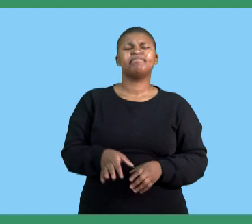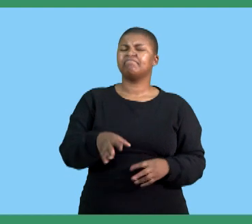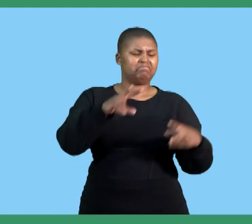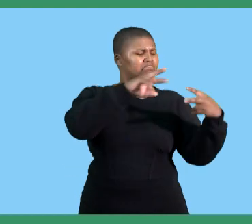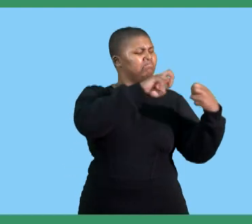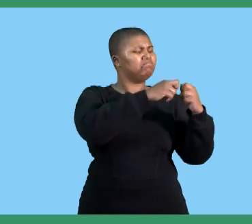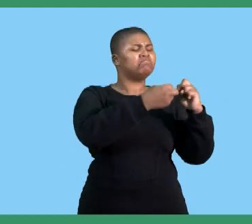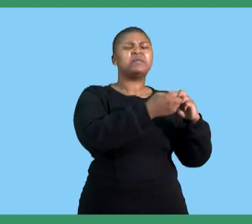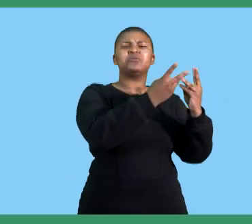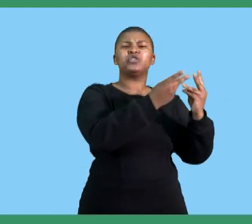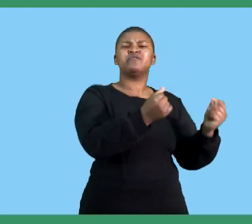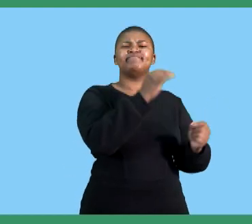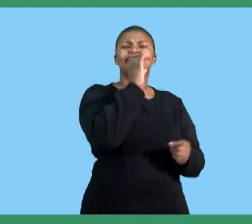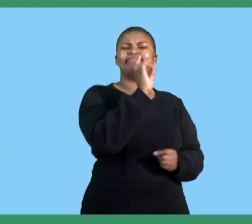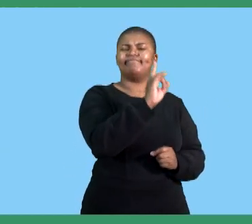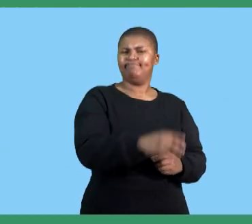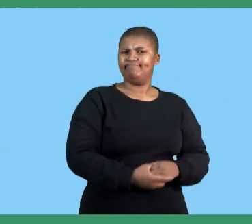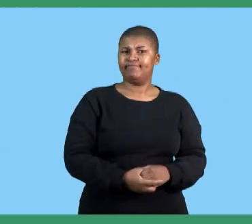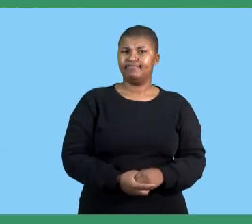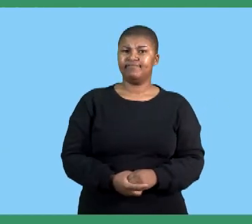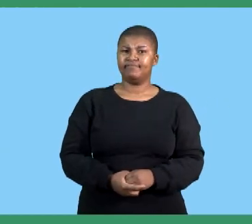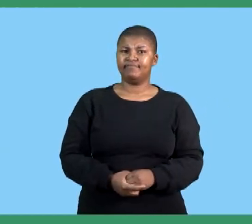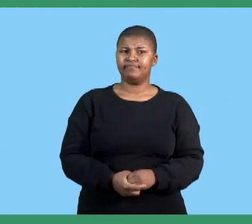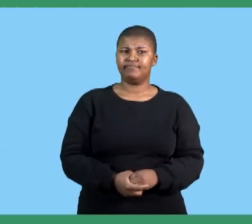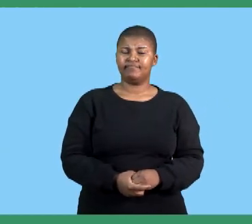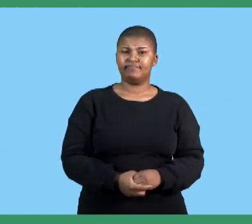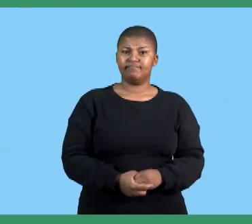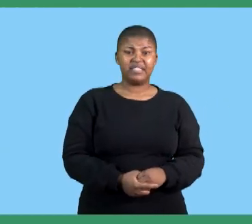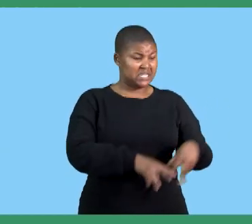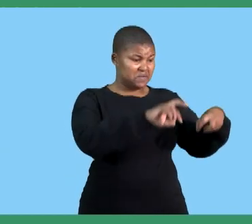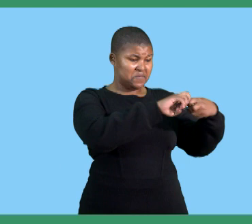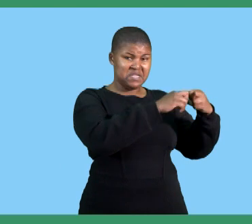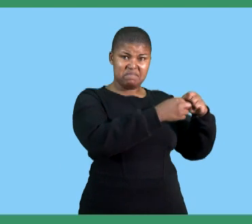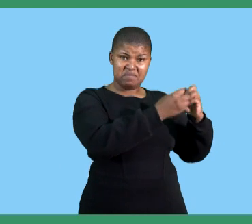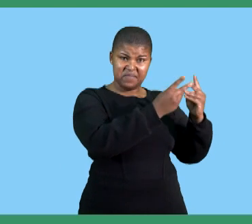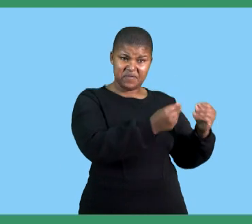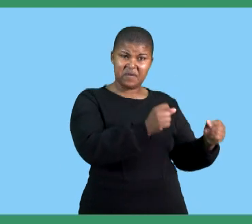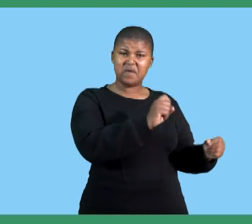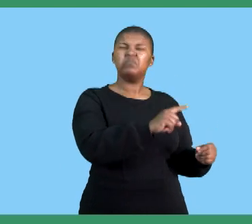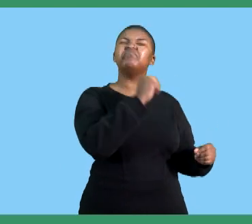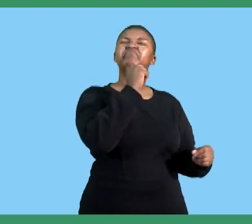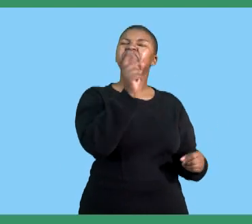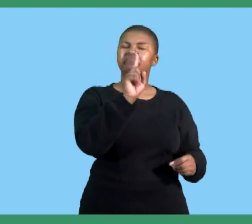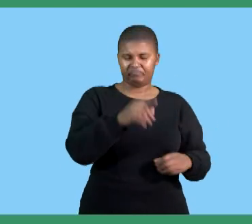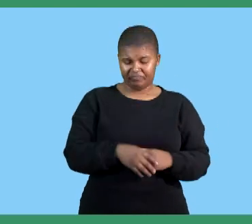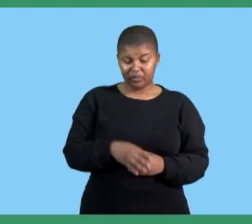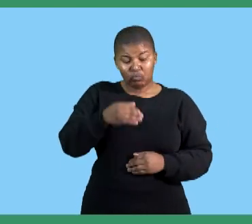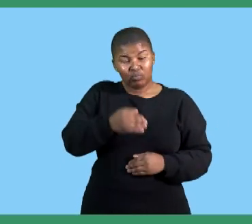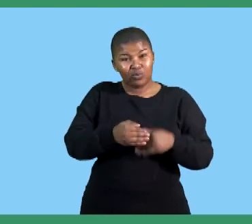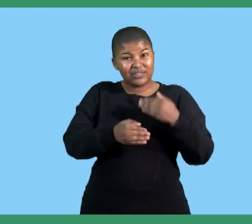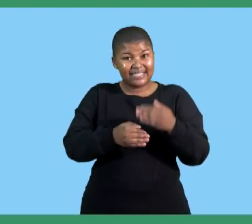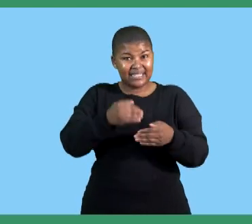What is this problem solving? It is said that problem solving is the process